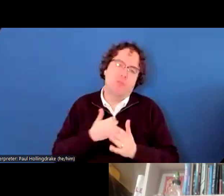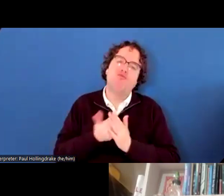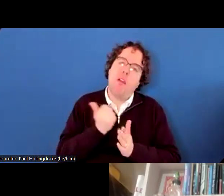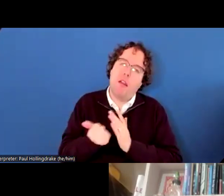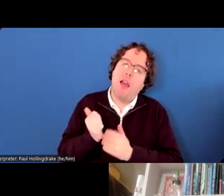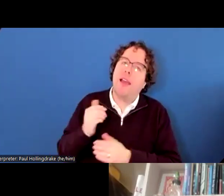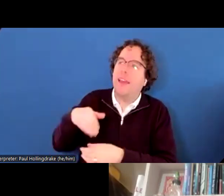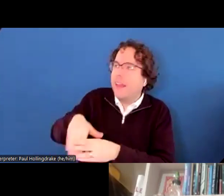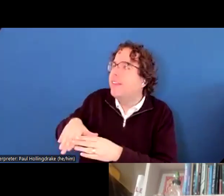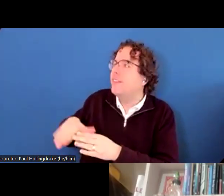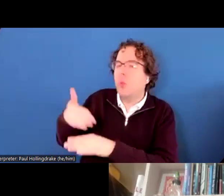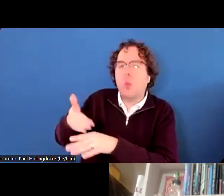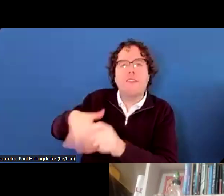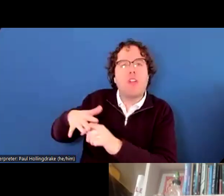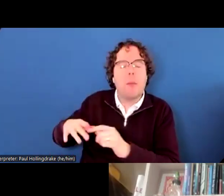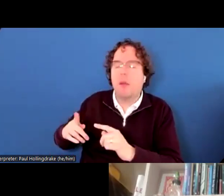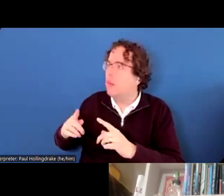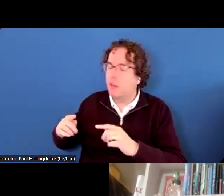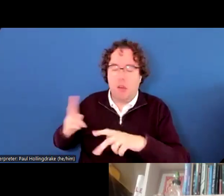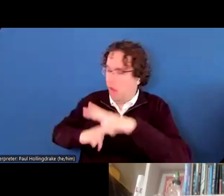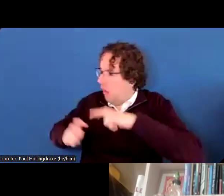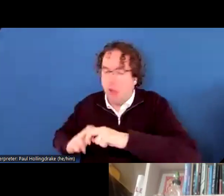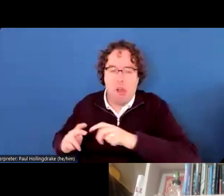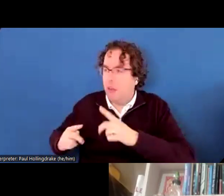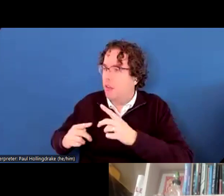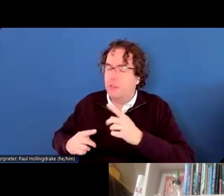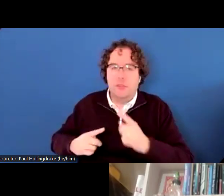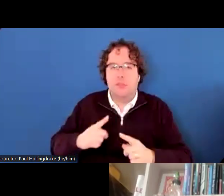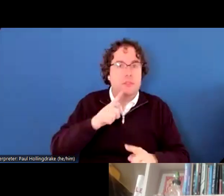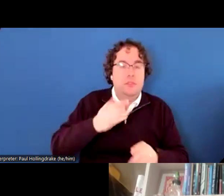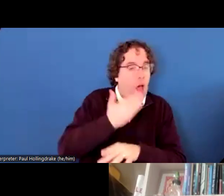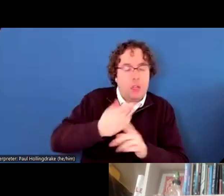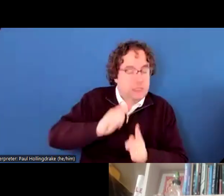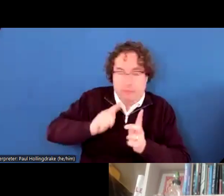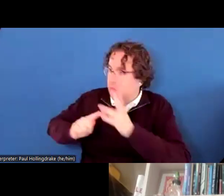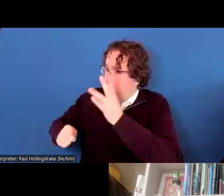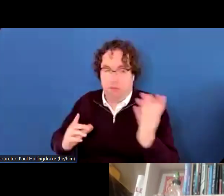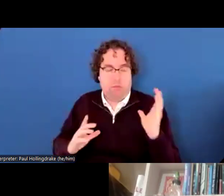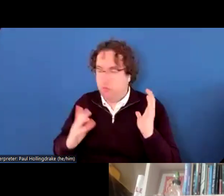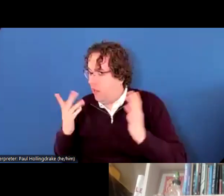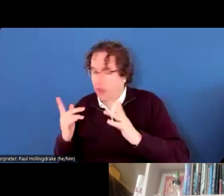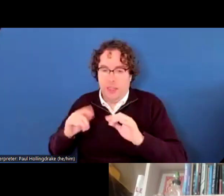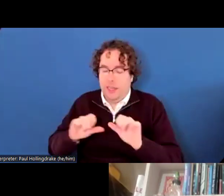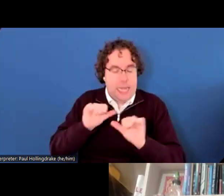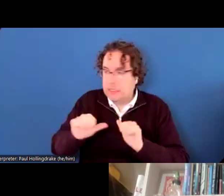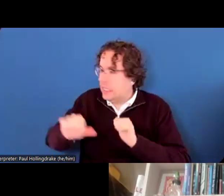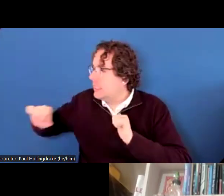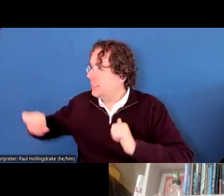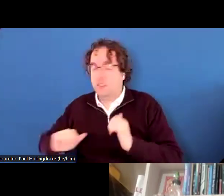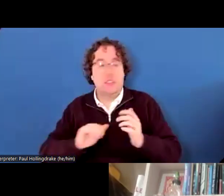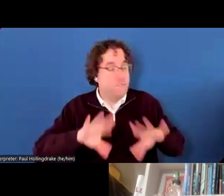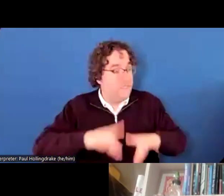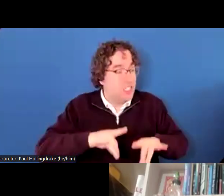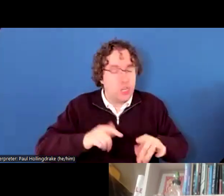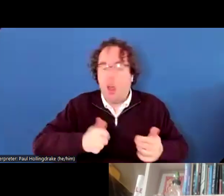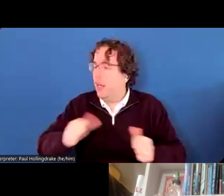understand this, where you're running from one thing to the next, where it's just like next project, next project, next thing. And there wasn't that time that I was